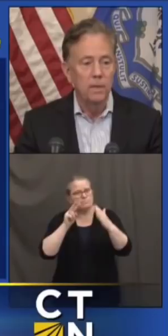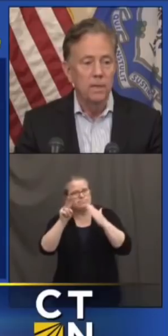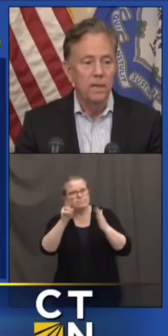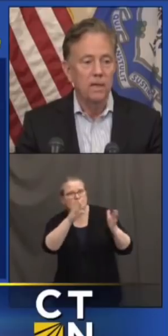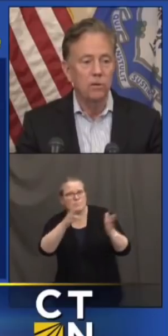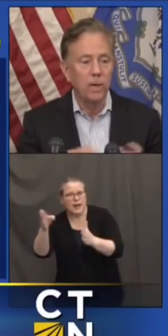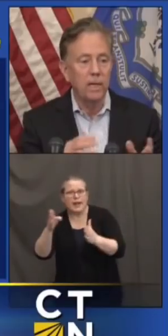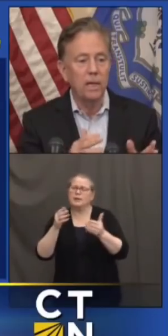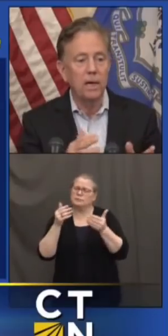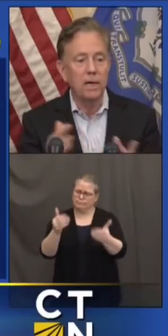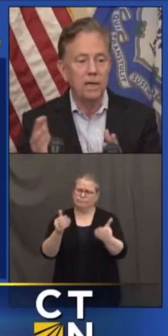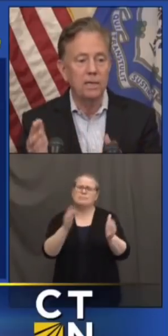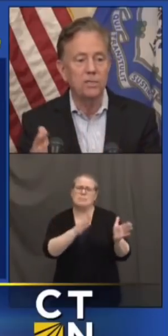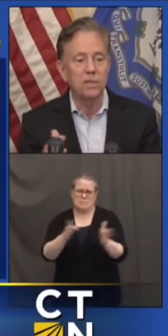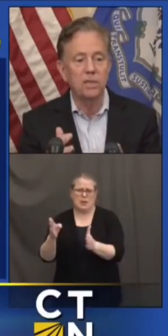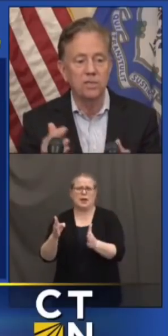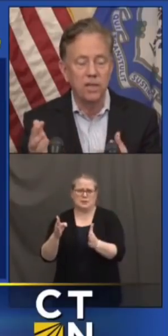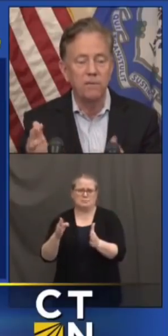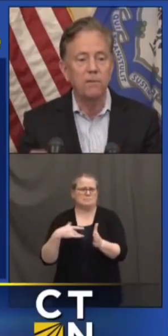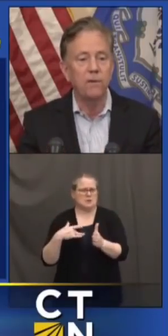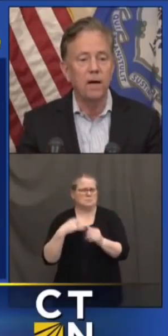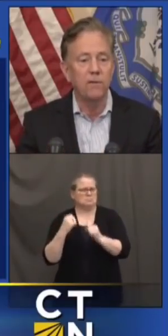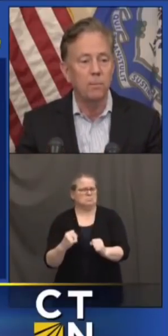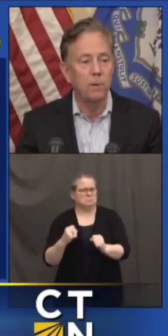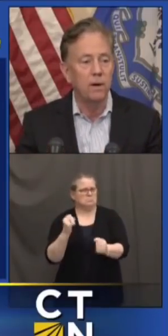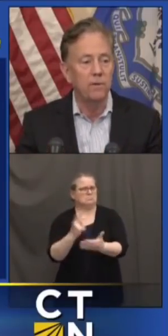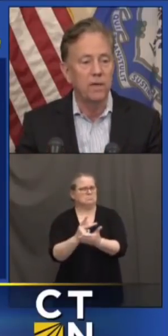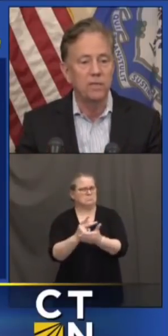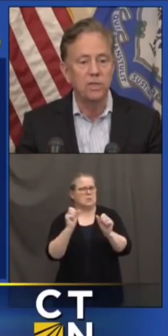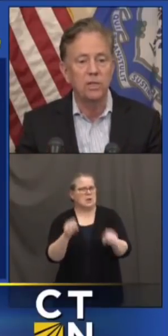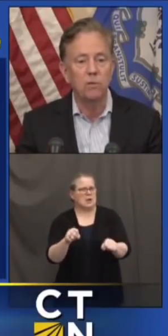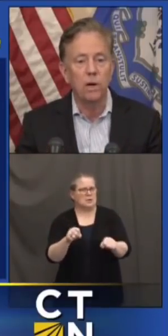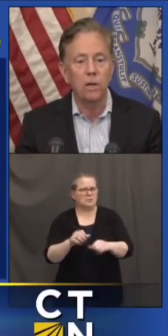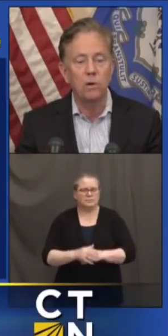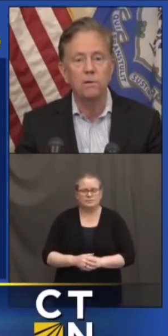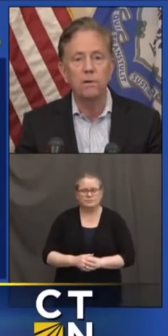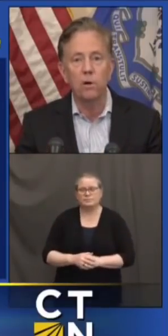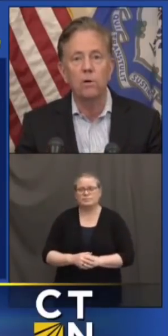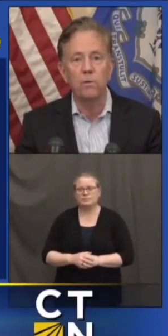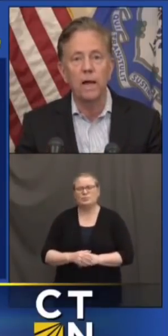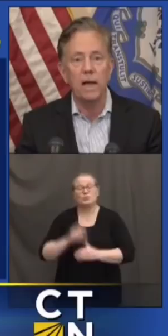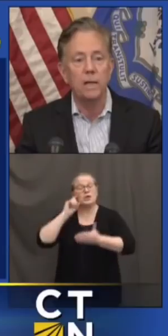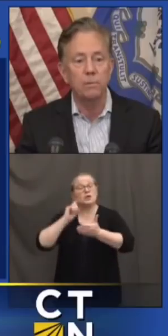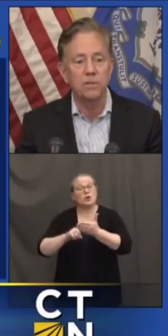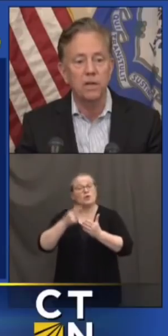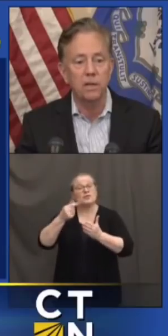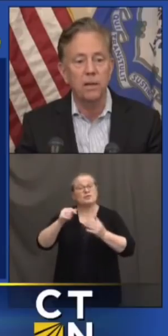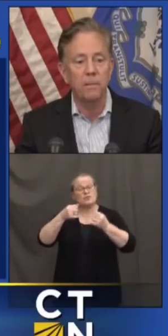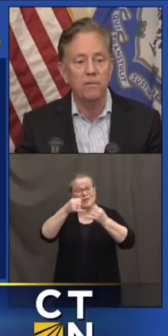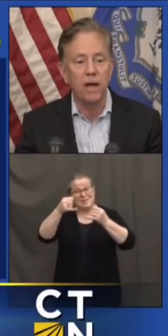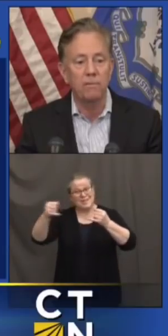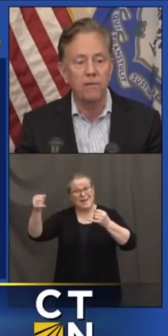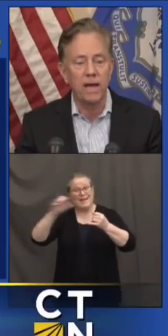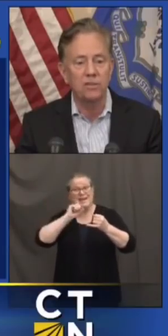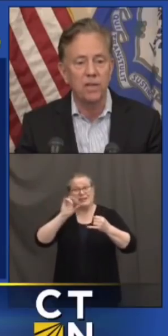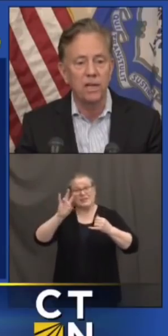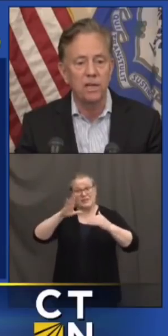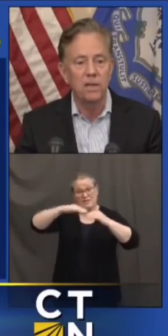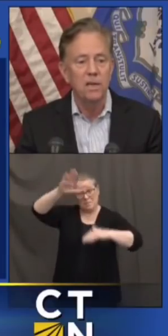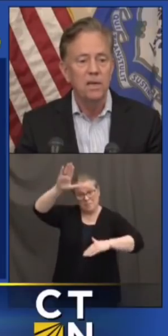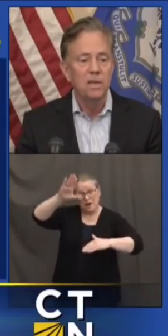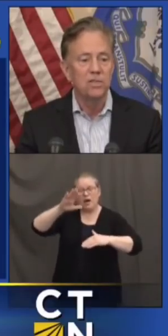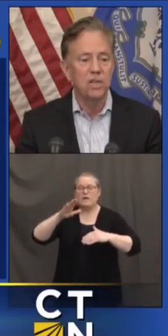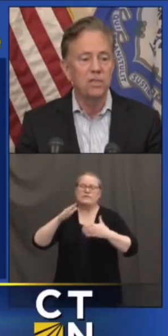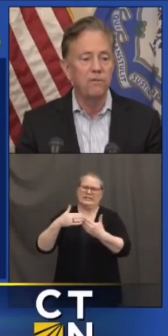vulnerable. That green line is the 75 and above. You can see they're over 80% of them have gotten